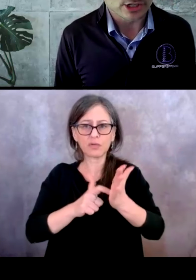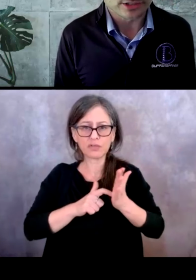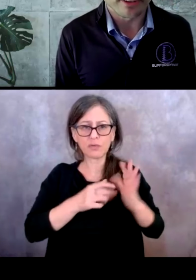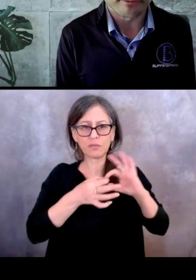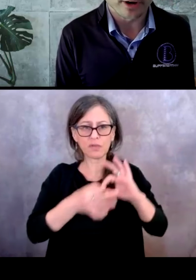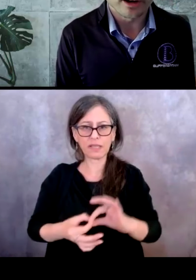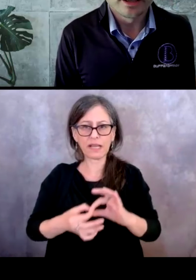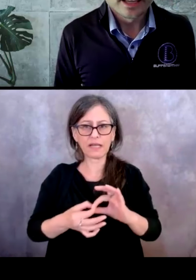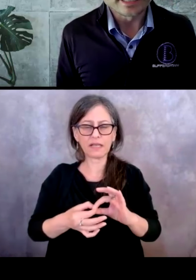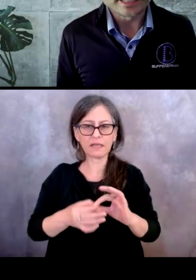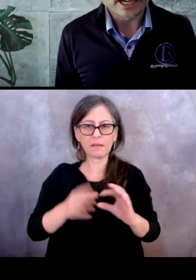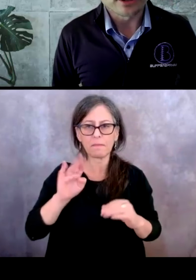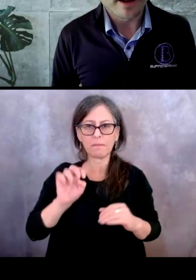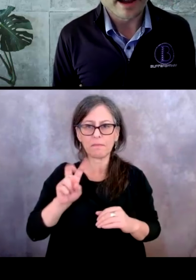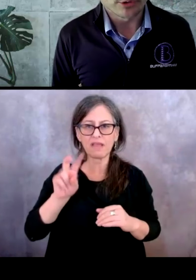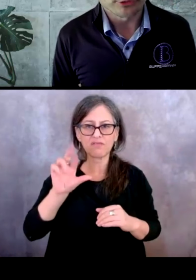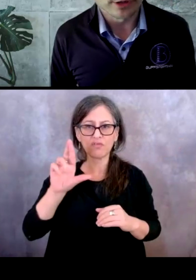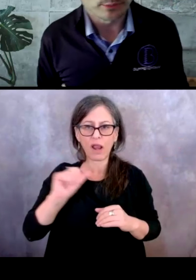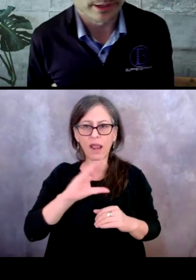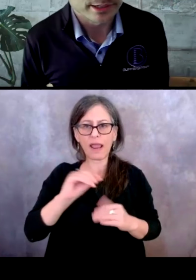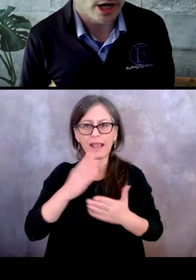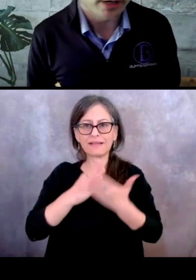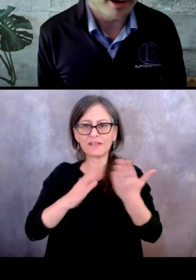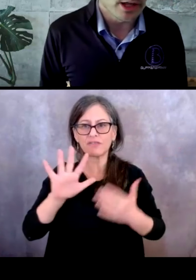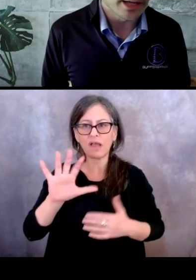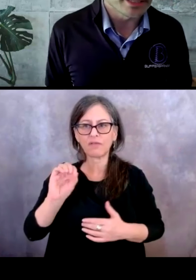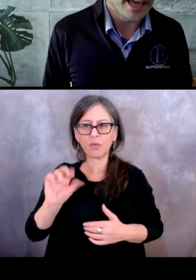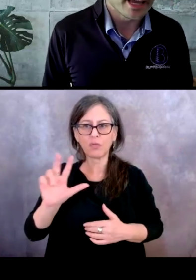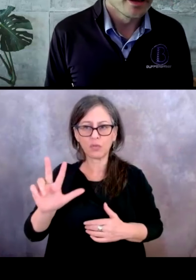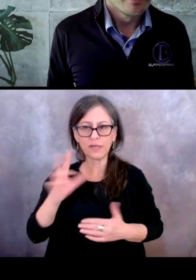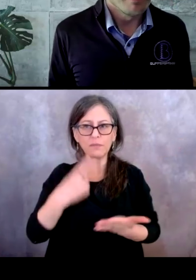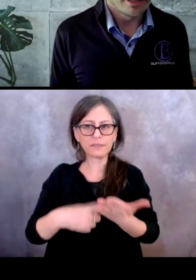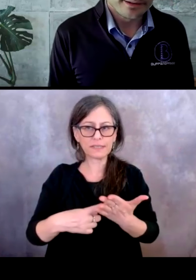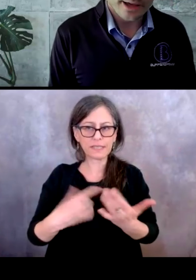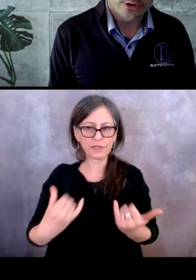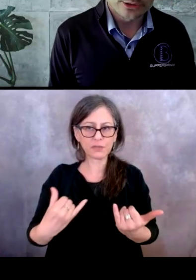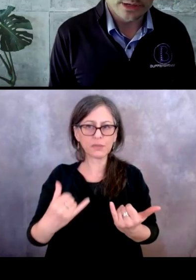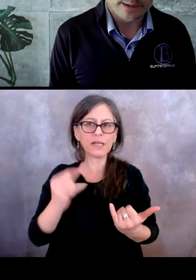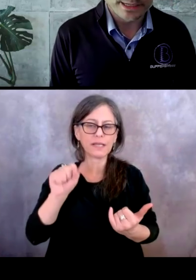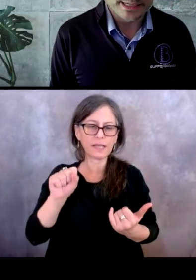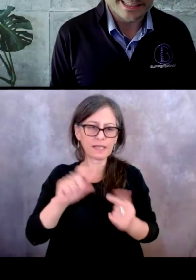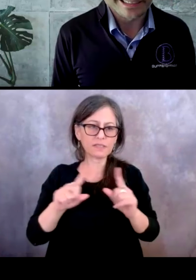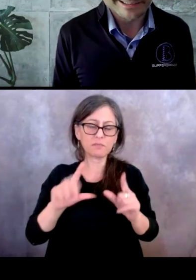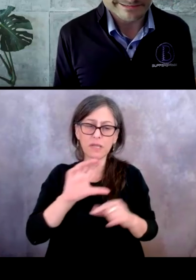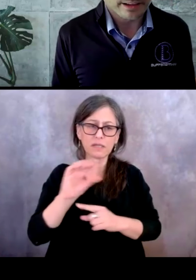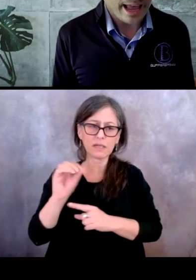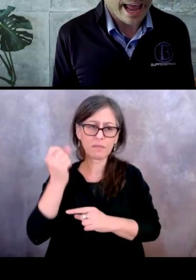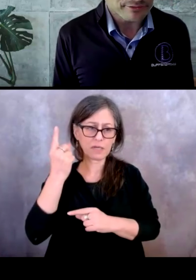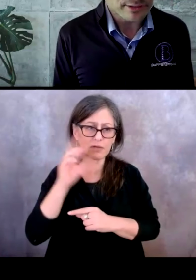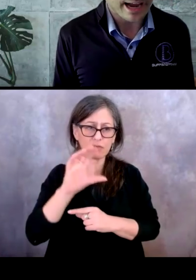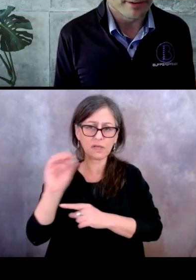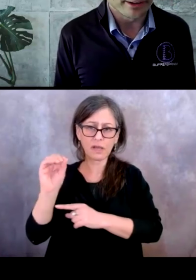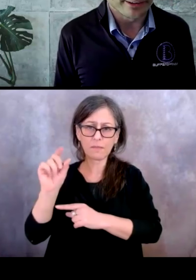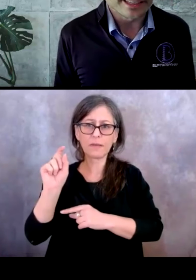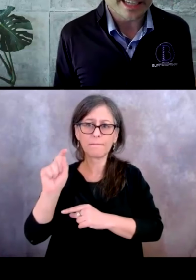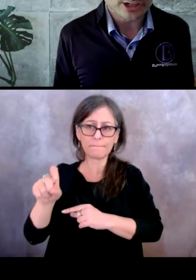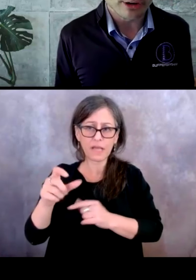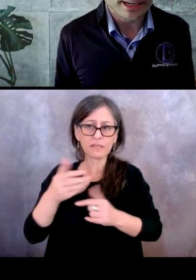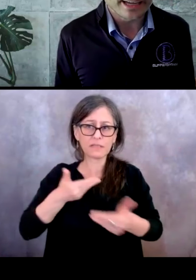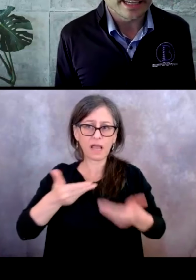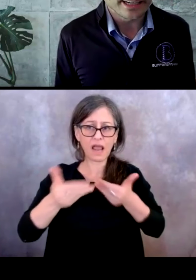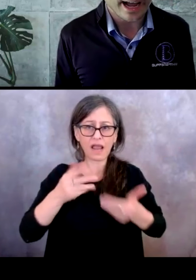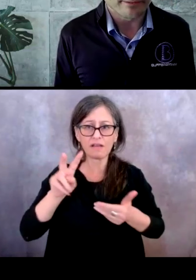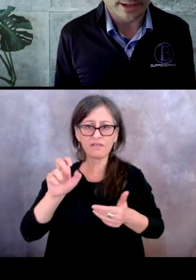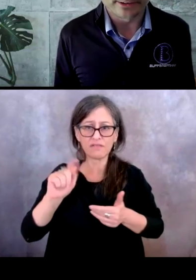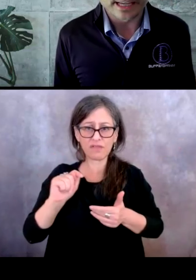that, such as VEVRA and Section 503 that we're going to talk about a lot today. But not only do companies have to hire veterans, it's a